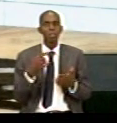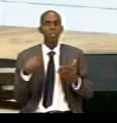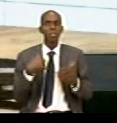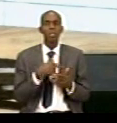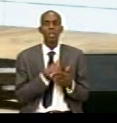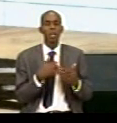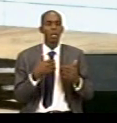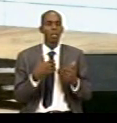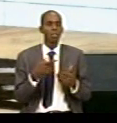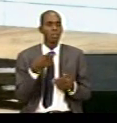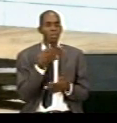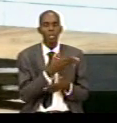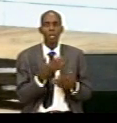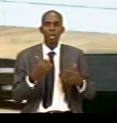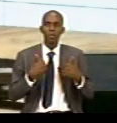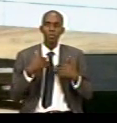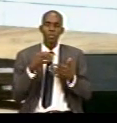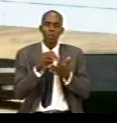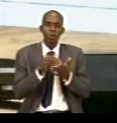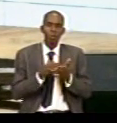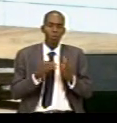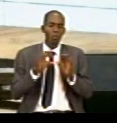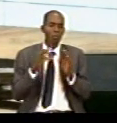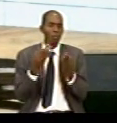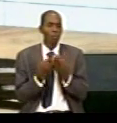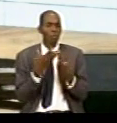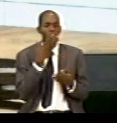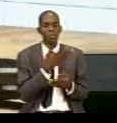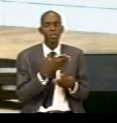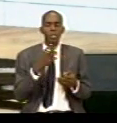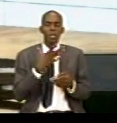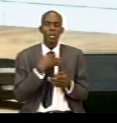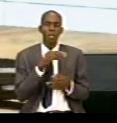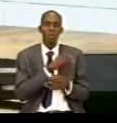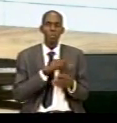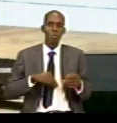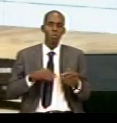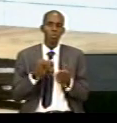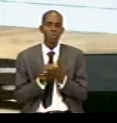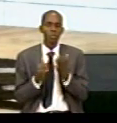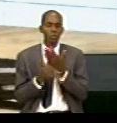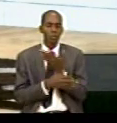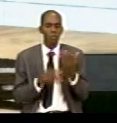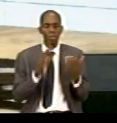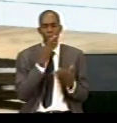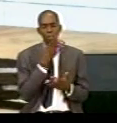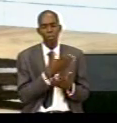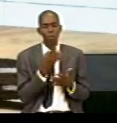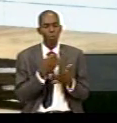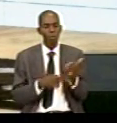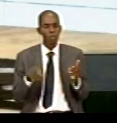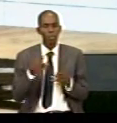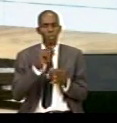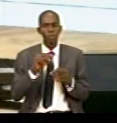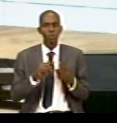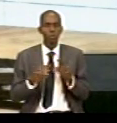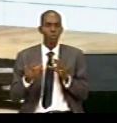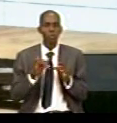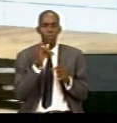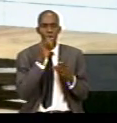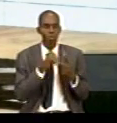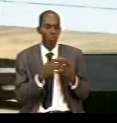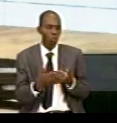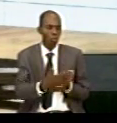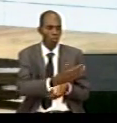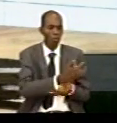their own citizens are there. So what they will do is to evacuate their people, remove their people